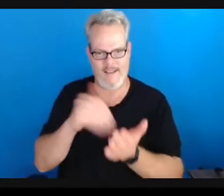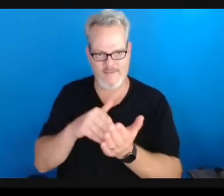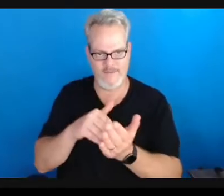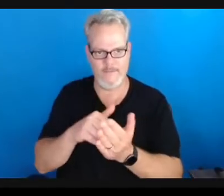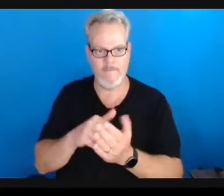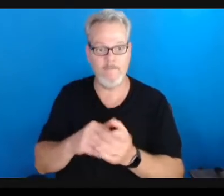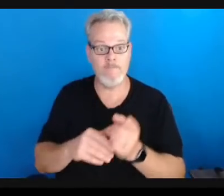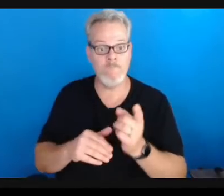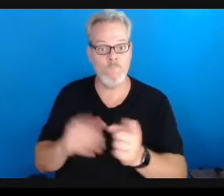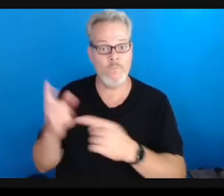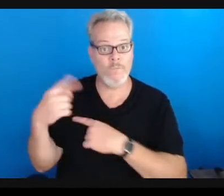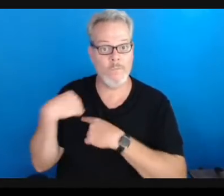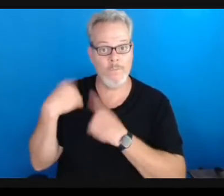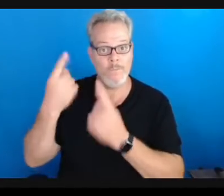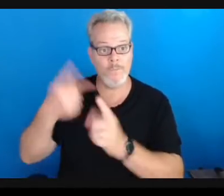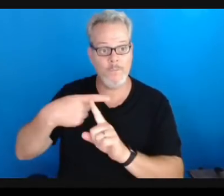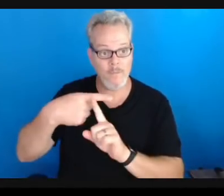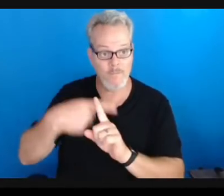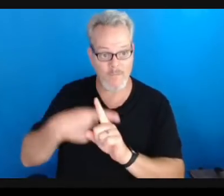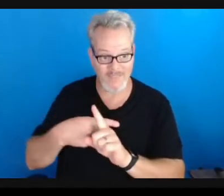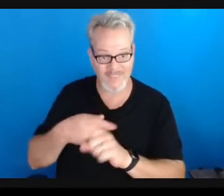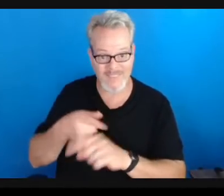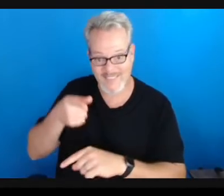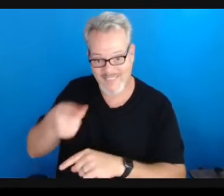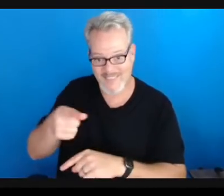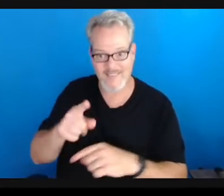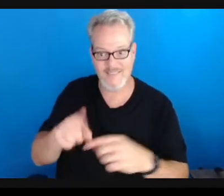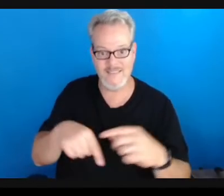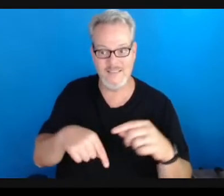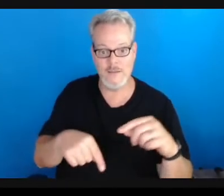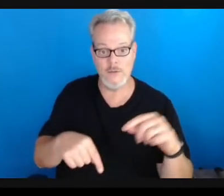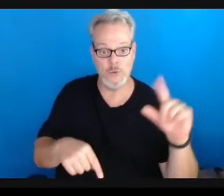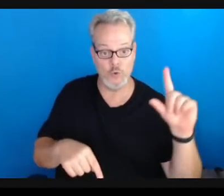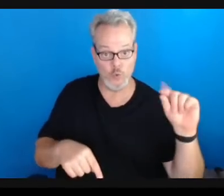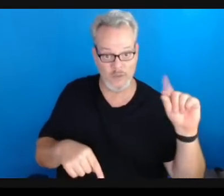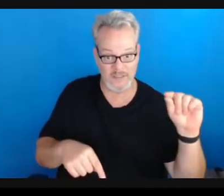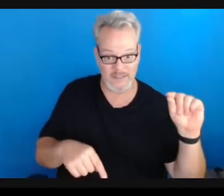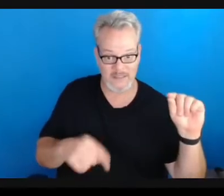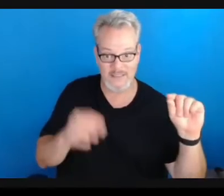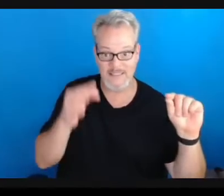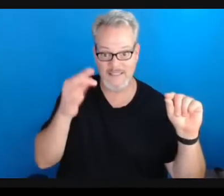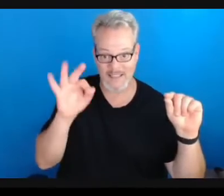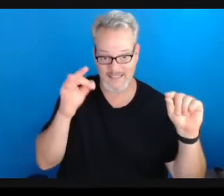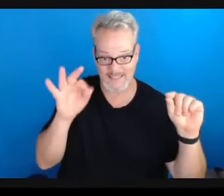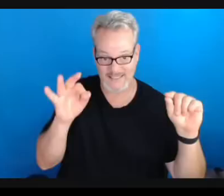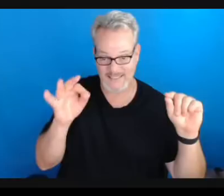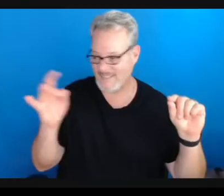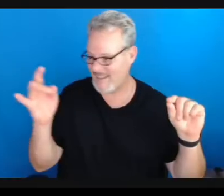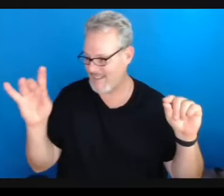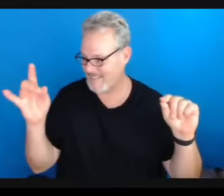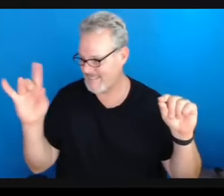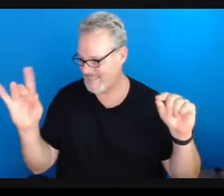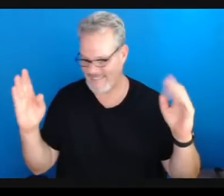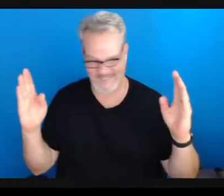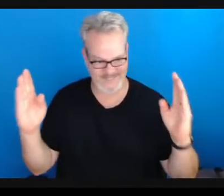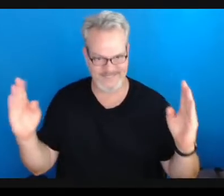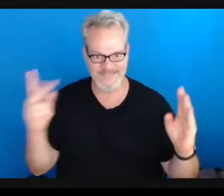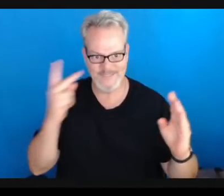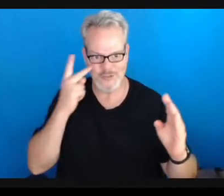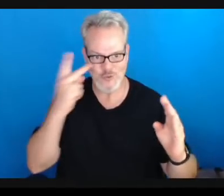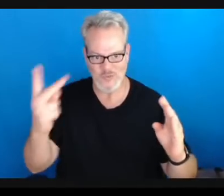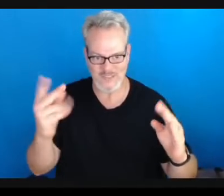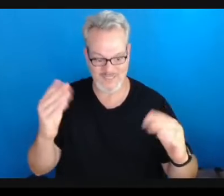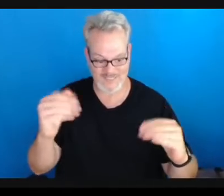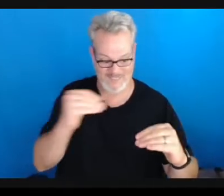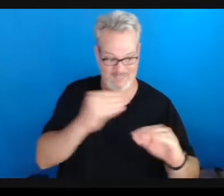So at the last month, here is 20, 19, 18. And you can see that following 17,